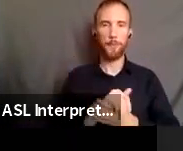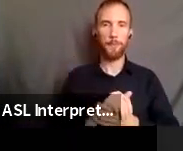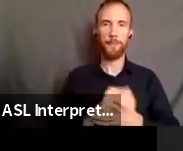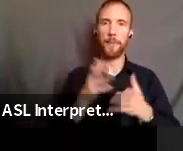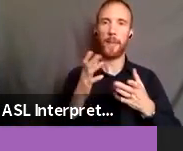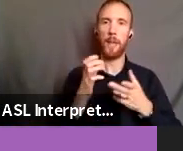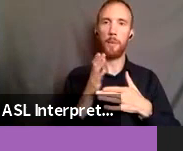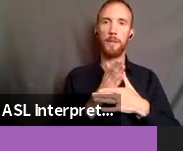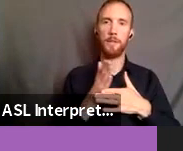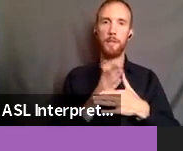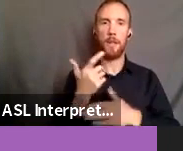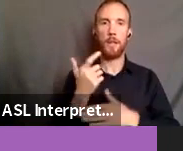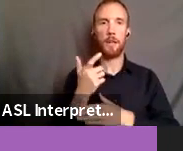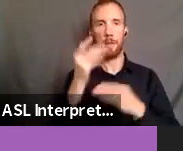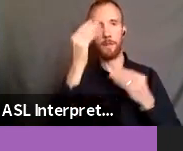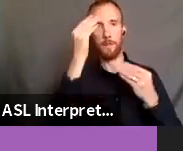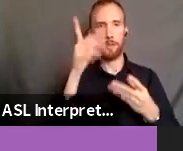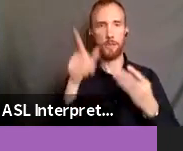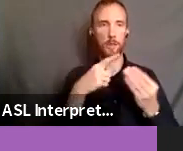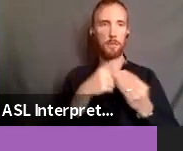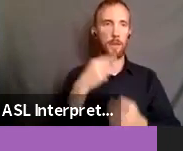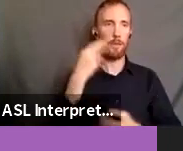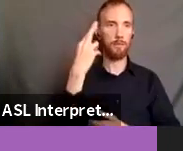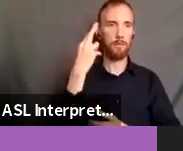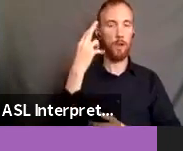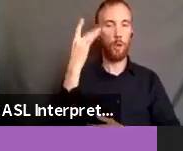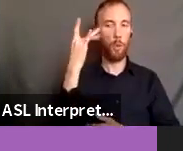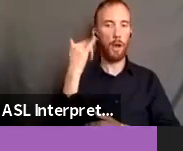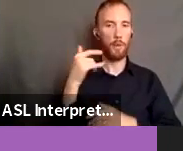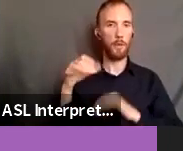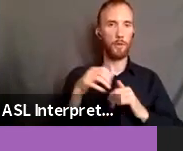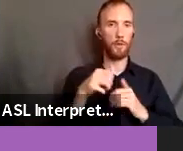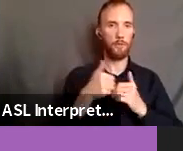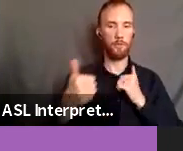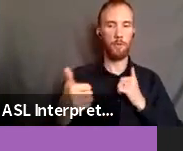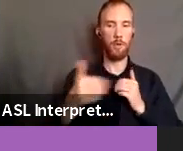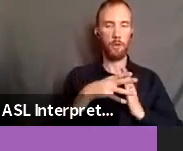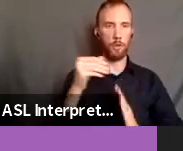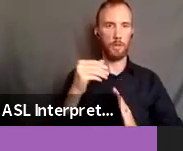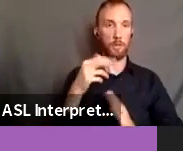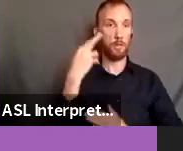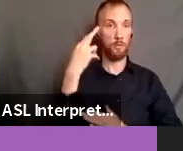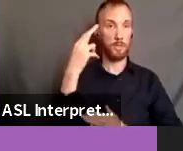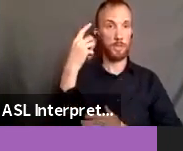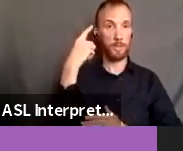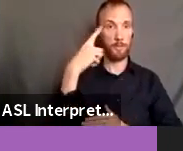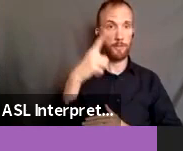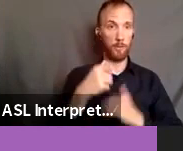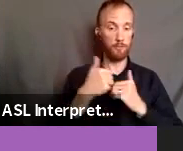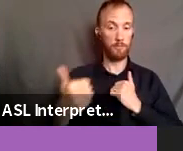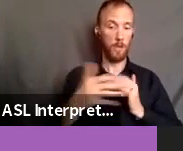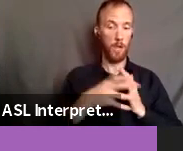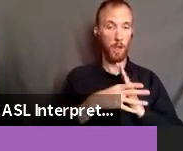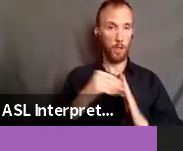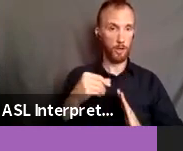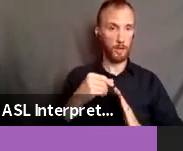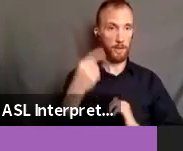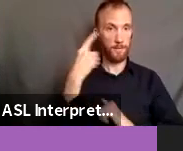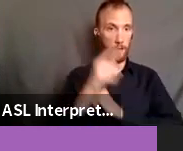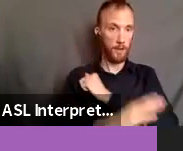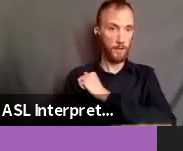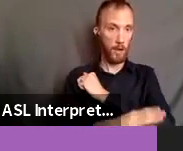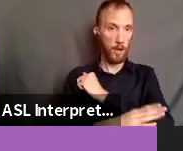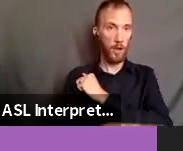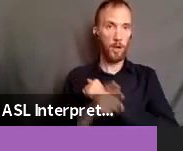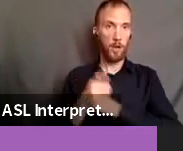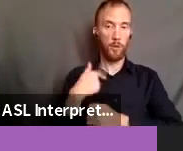of information related to the rationale for remote learning the decision for remote learning in the fall was informed by the feedback